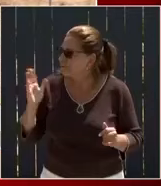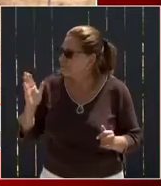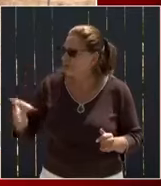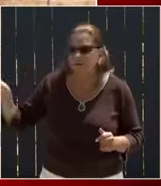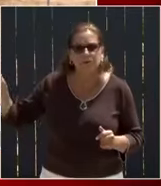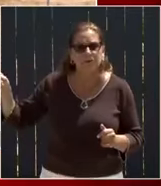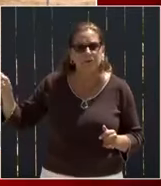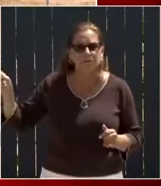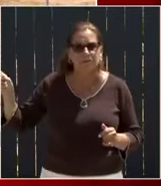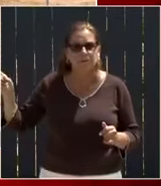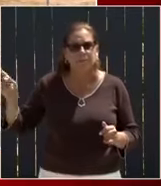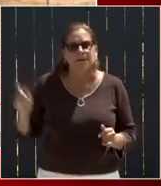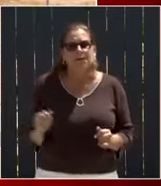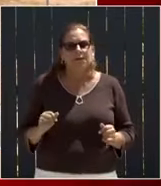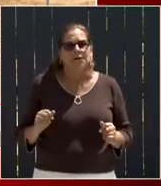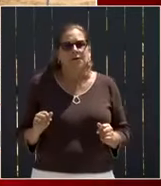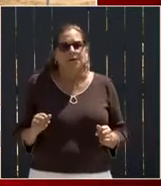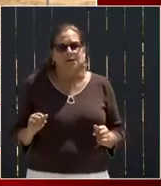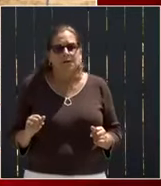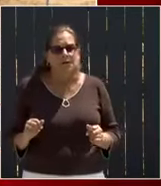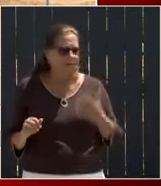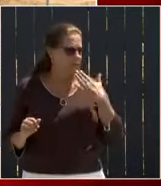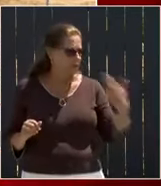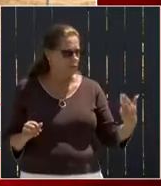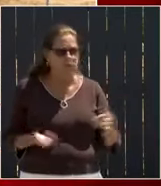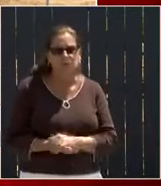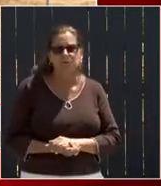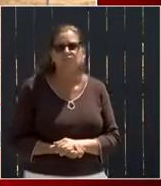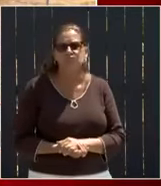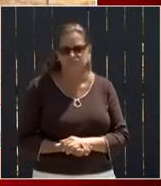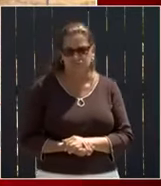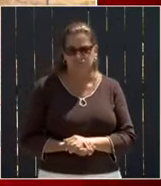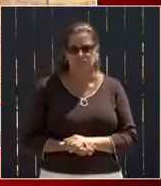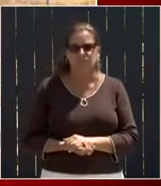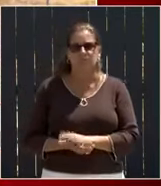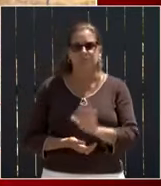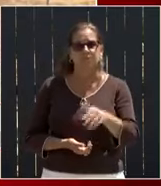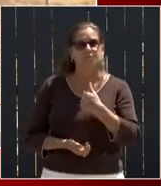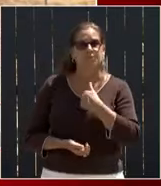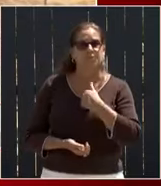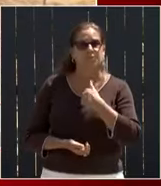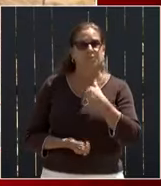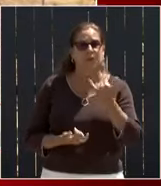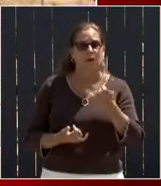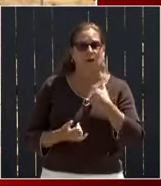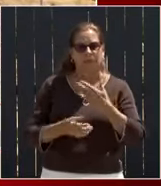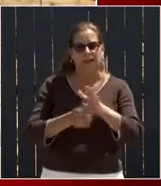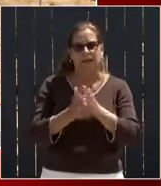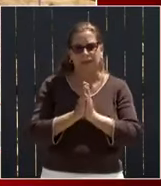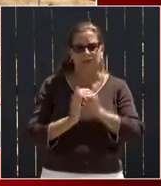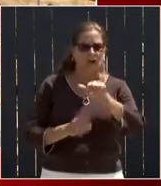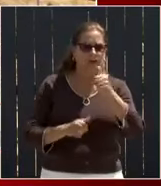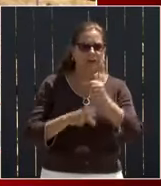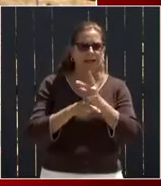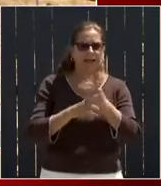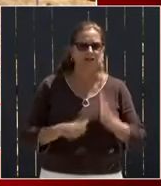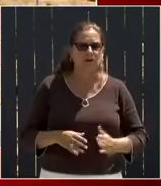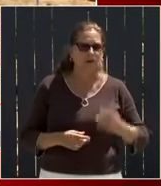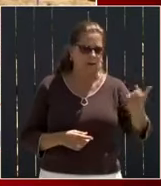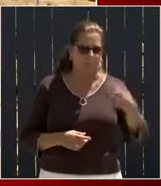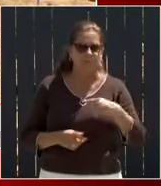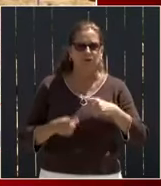As someone just referenced, constant change is to be expected. So I think what I'm going to do is ask the other lenders to come up as well, and then we'll introduce each one and try